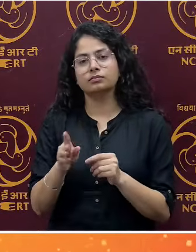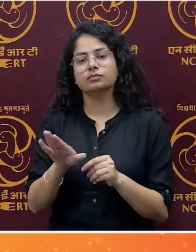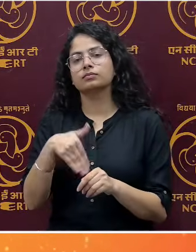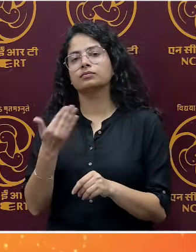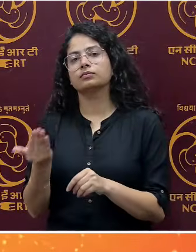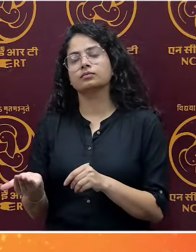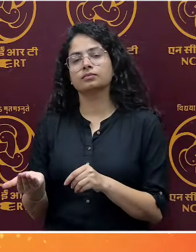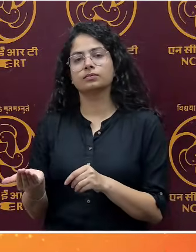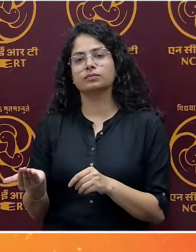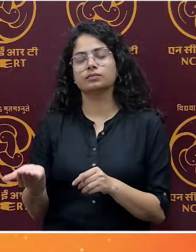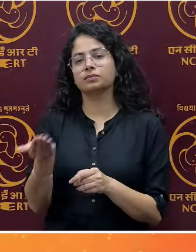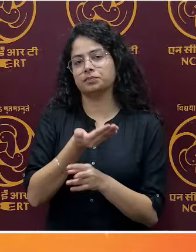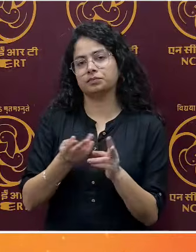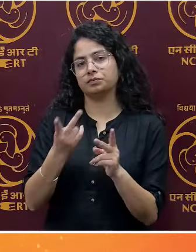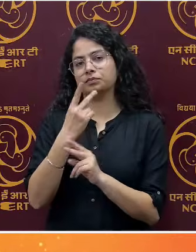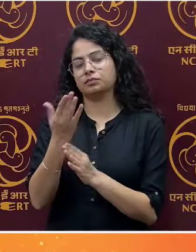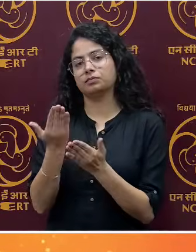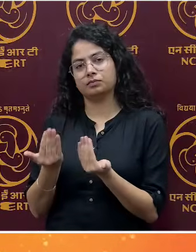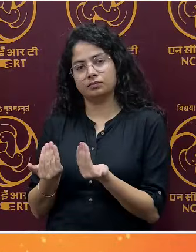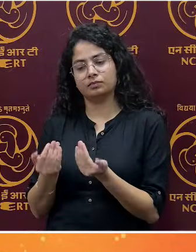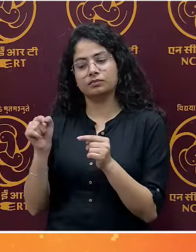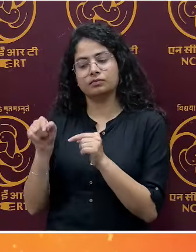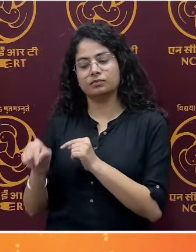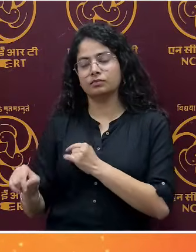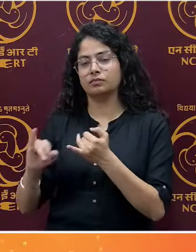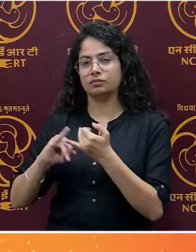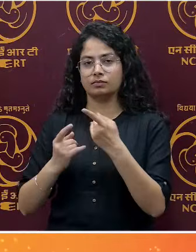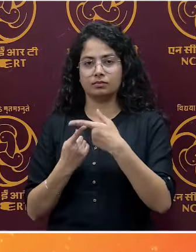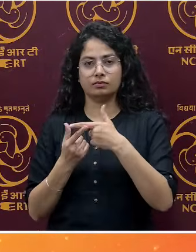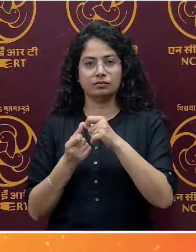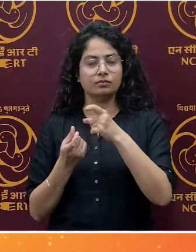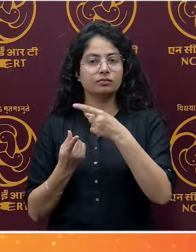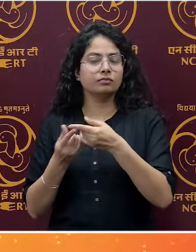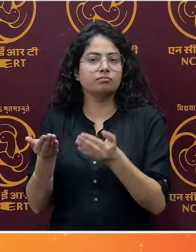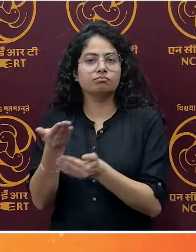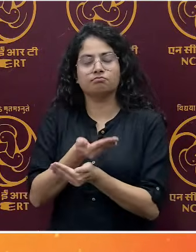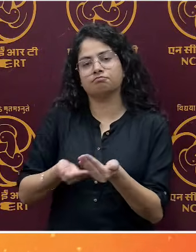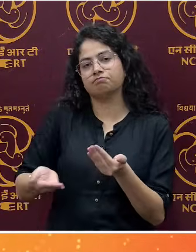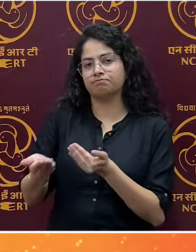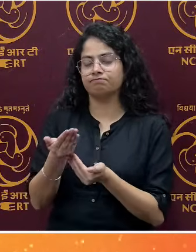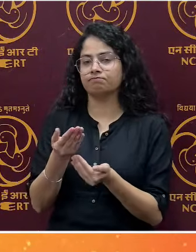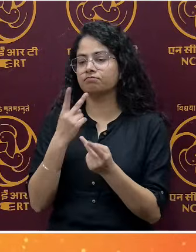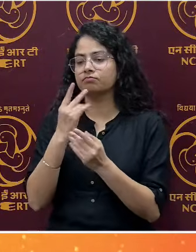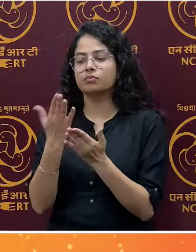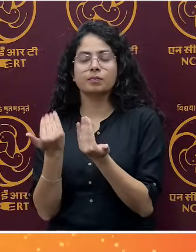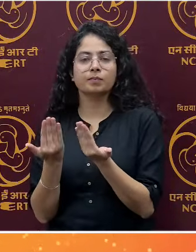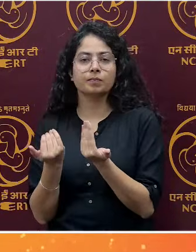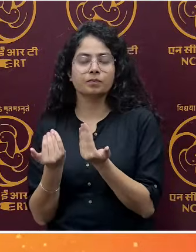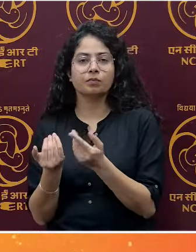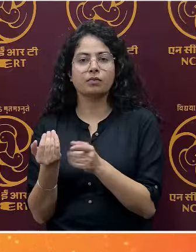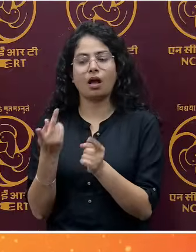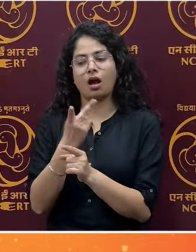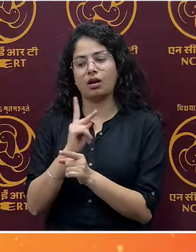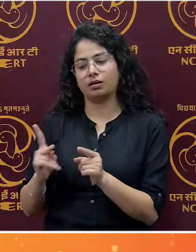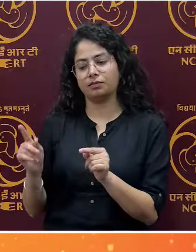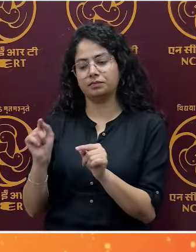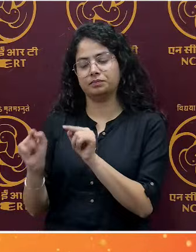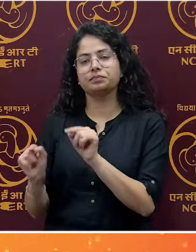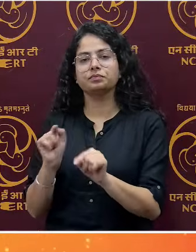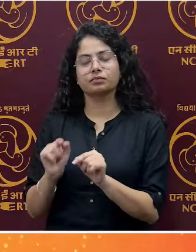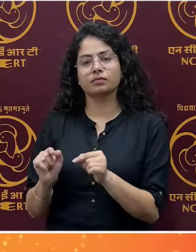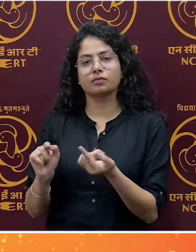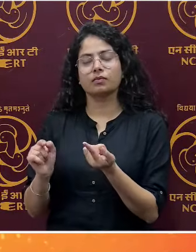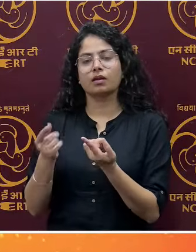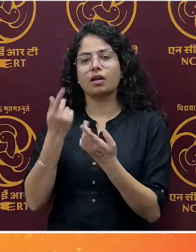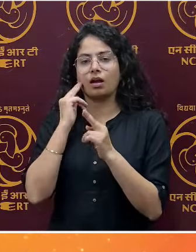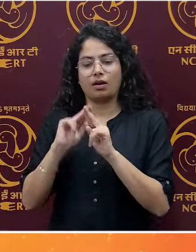side is showing the state transition graph. You can also see that we have buttons for our help. We have